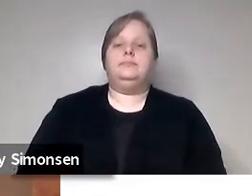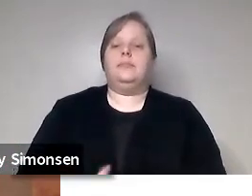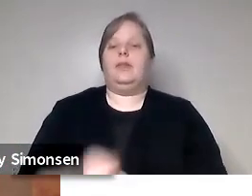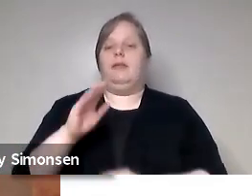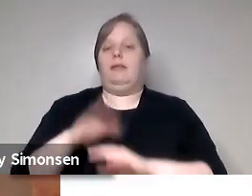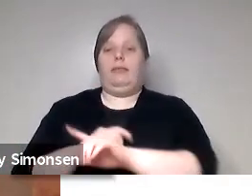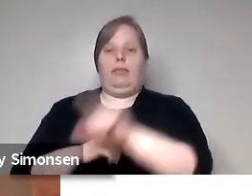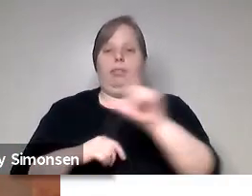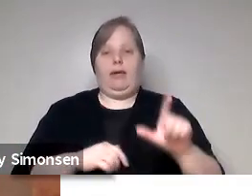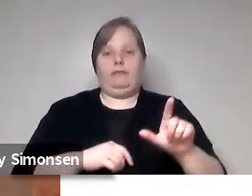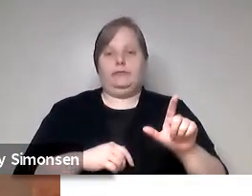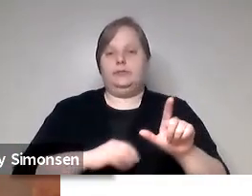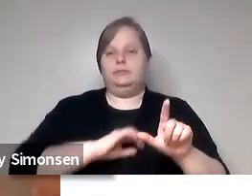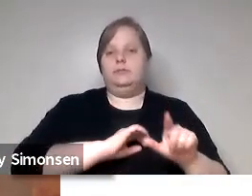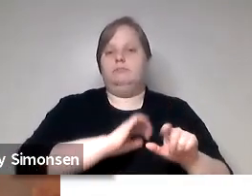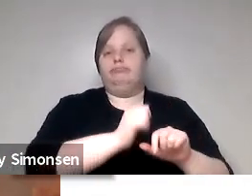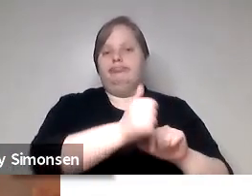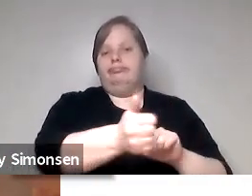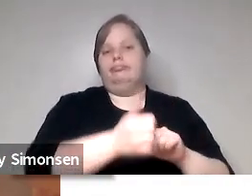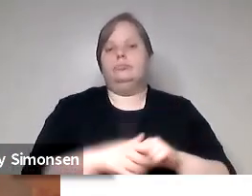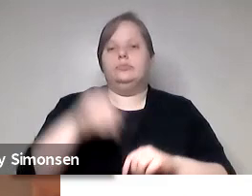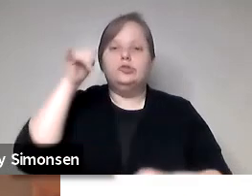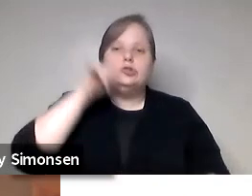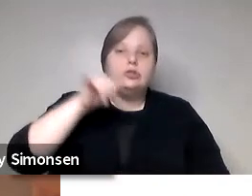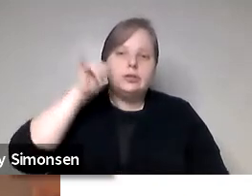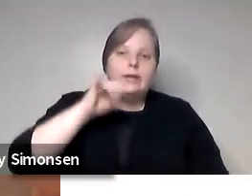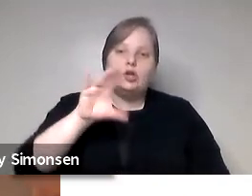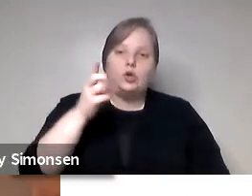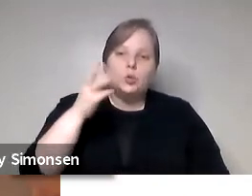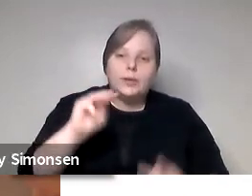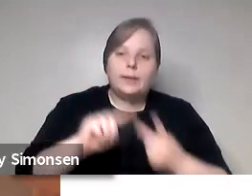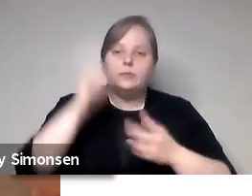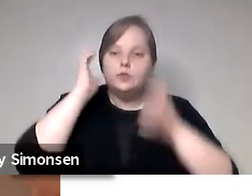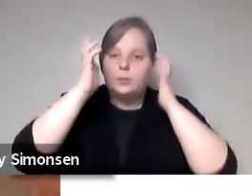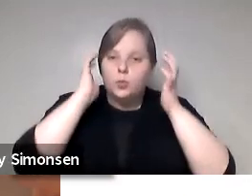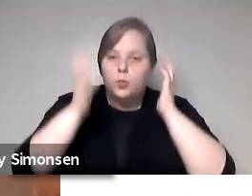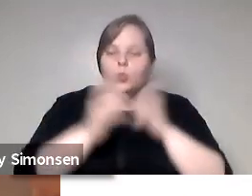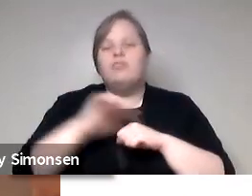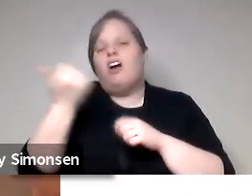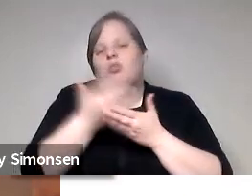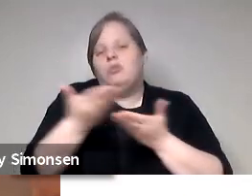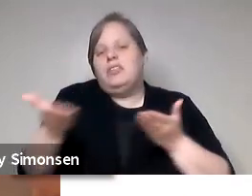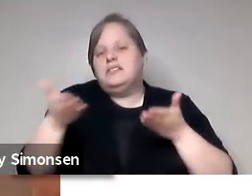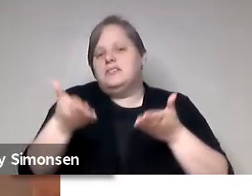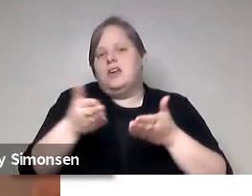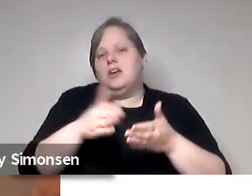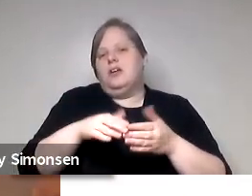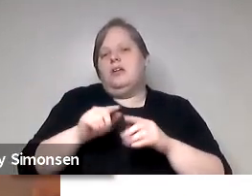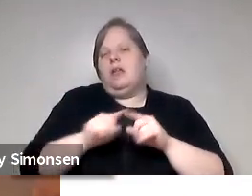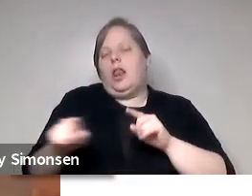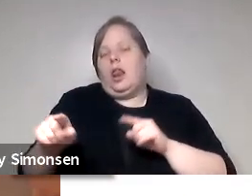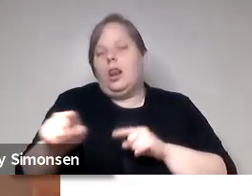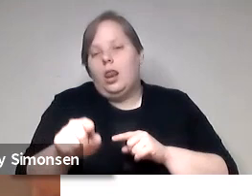left-hand side, we have our shaving cream and shampoo. There are other items that are back and